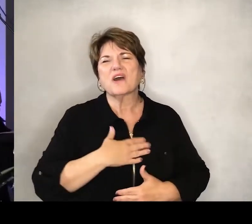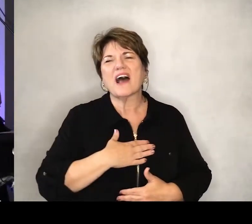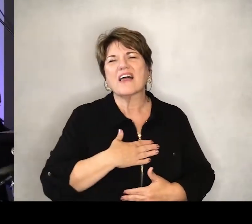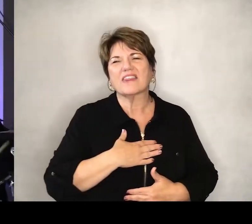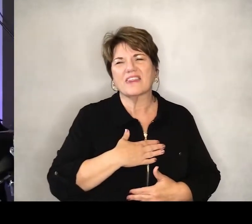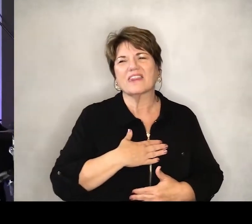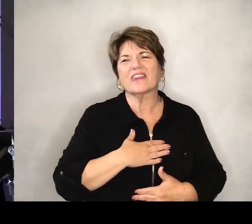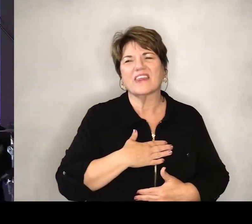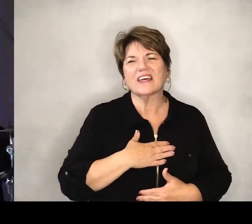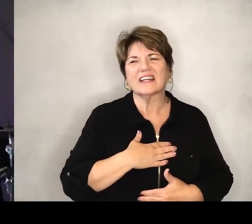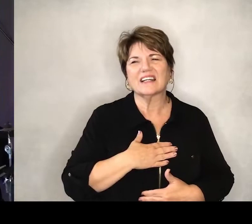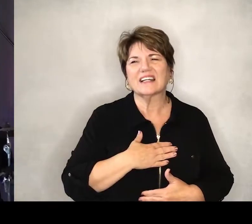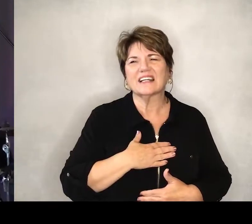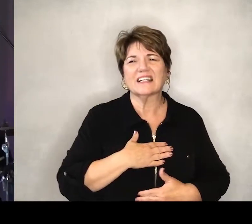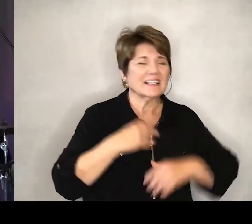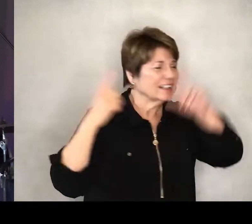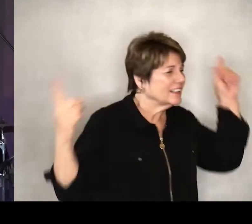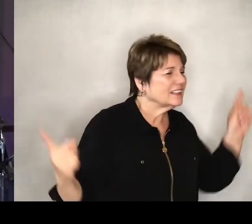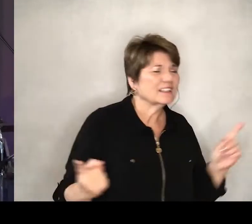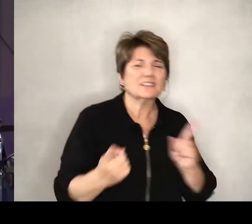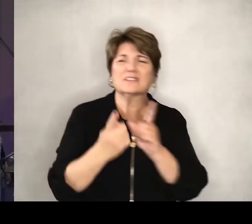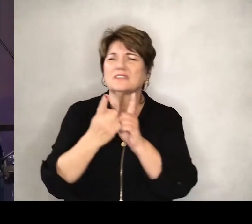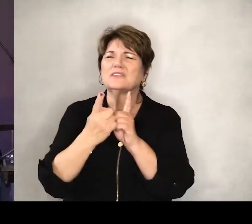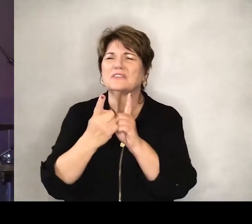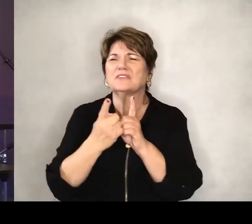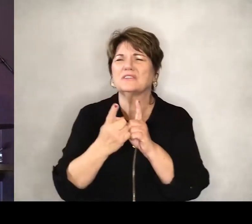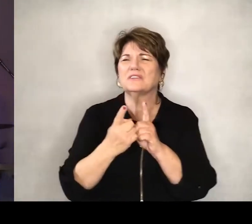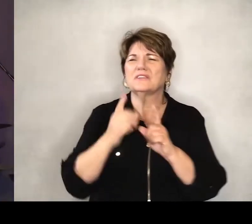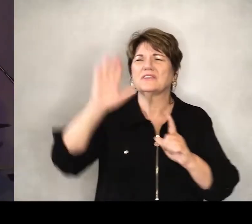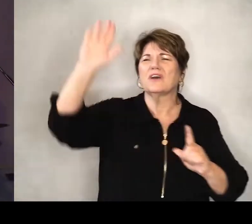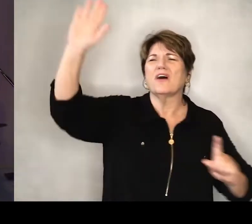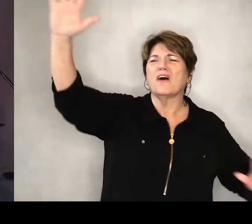first breath, running into